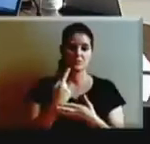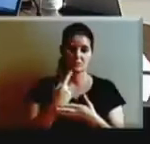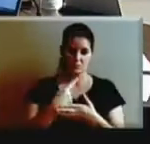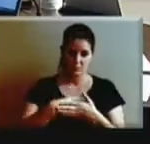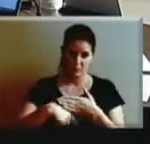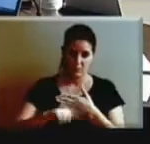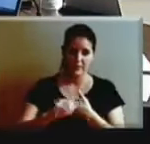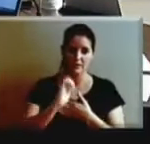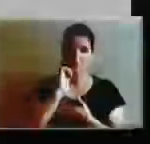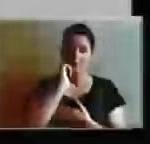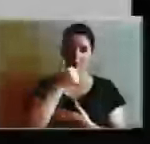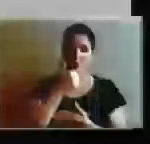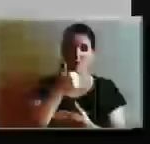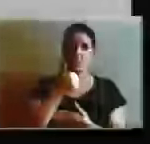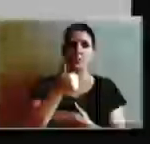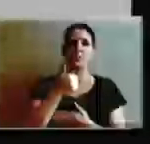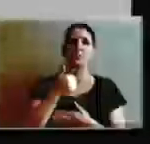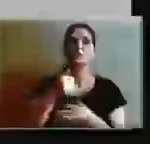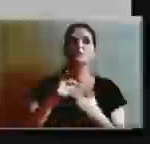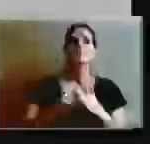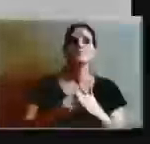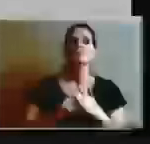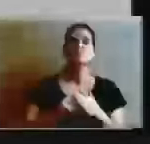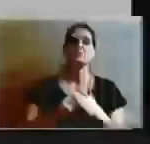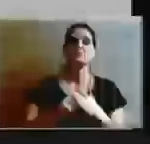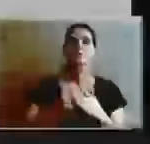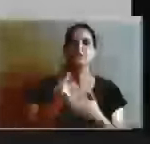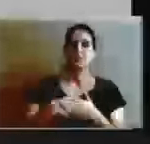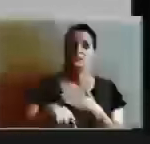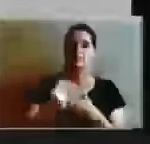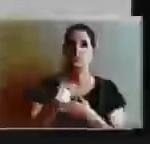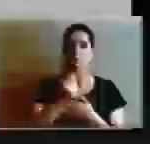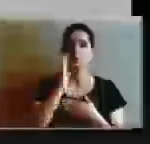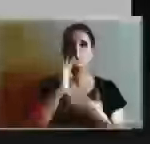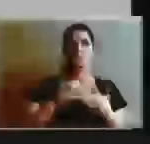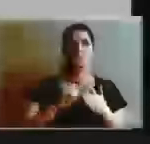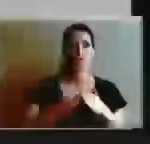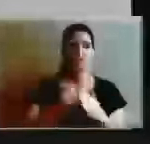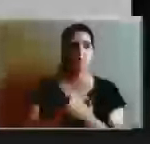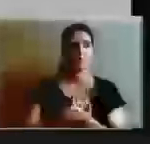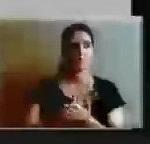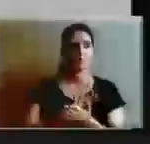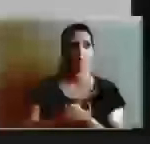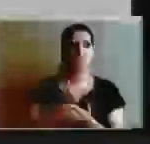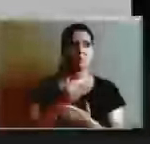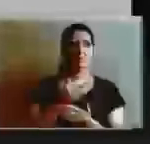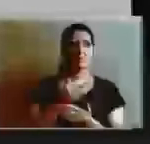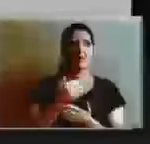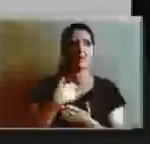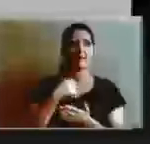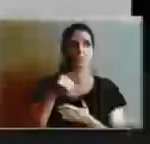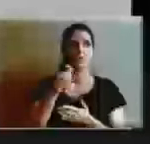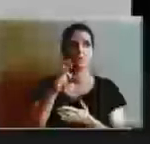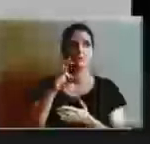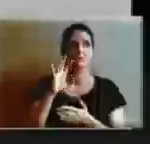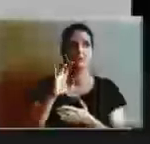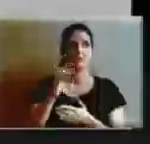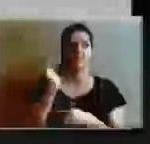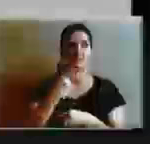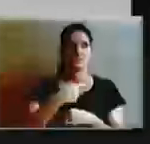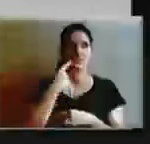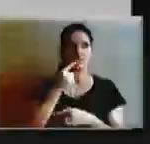new school year, 13-14. Our teachers and staff and students have 175 days in the school year.